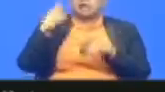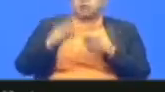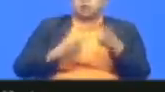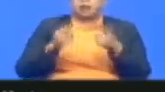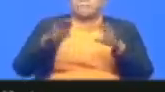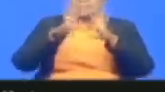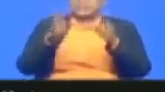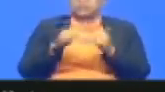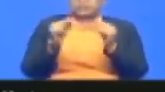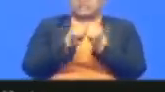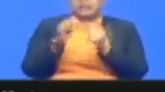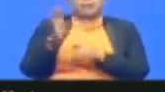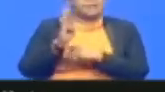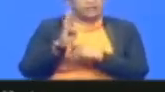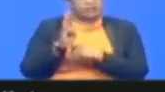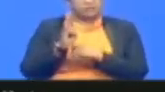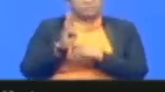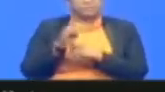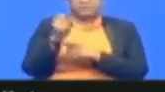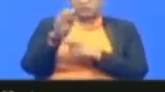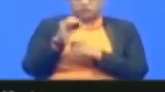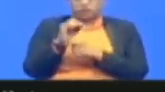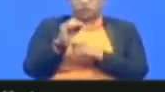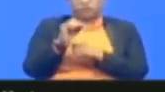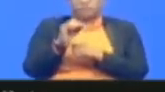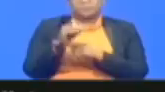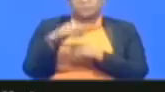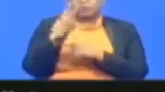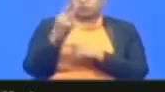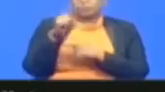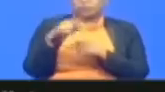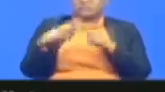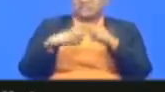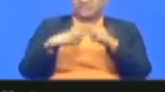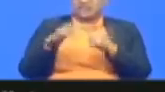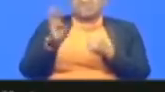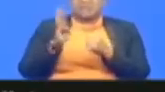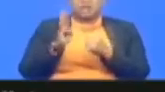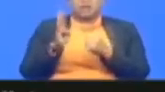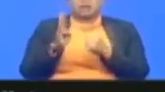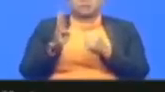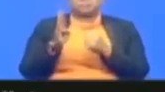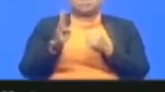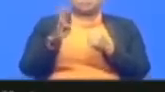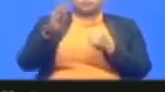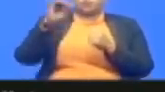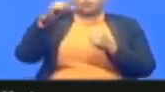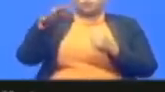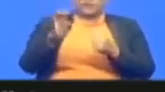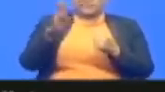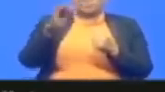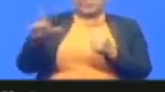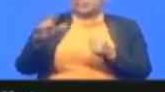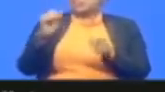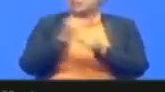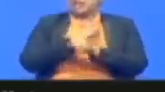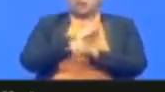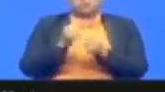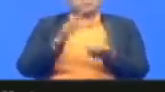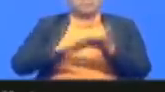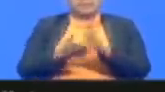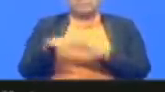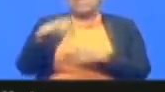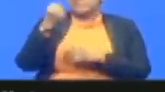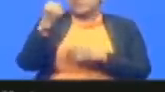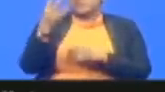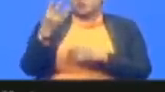10 billion, so 2.7 billion wage bill cannot be 54%,